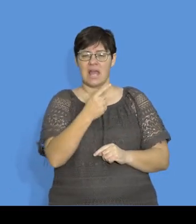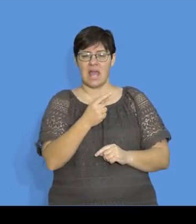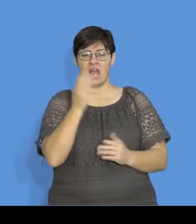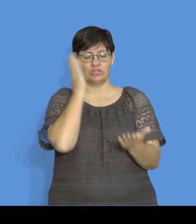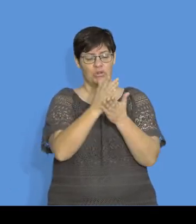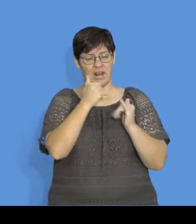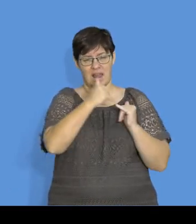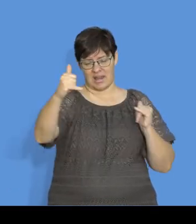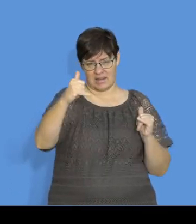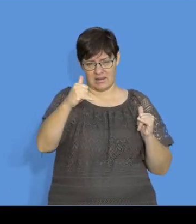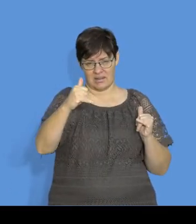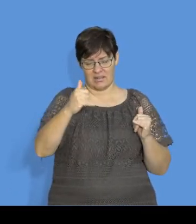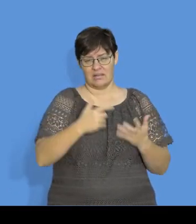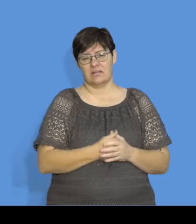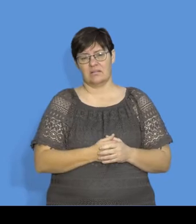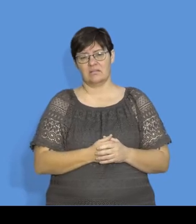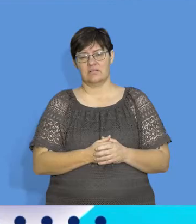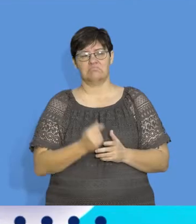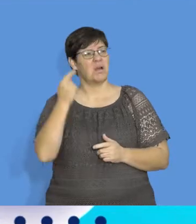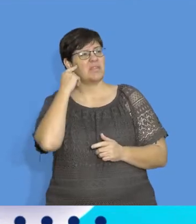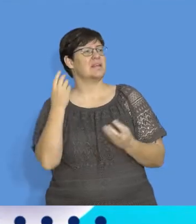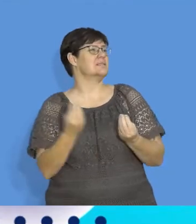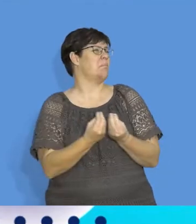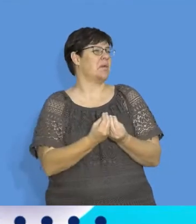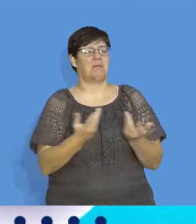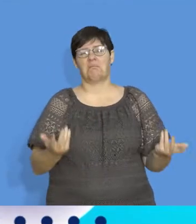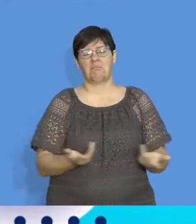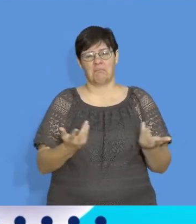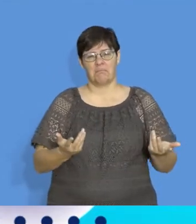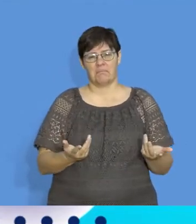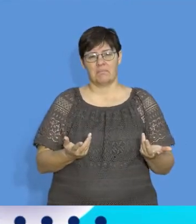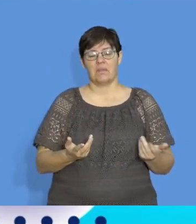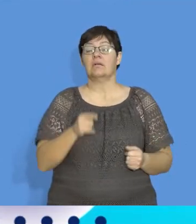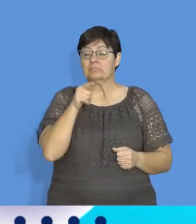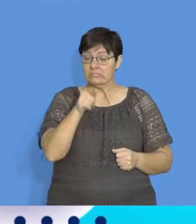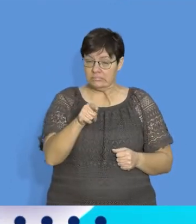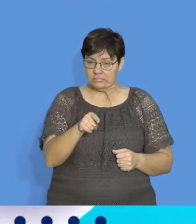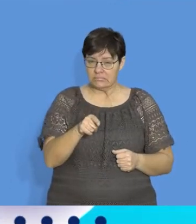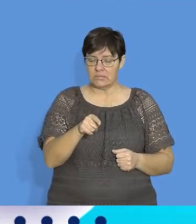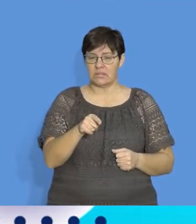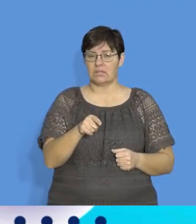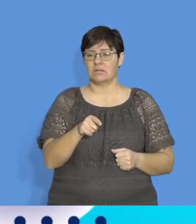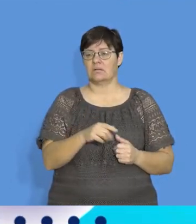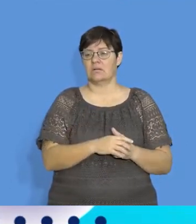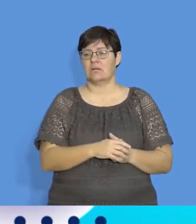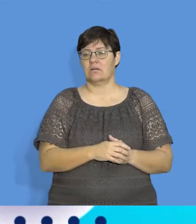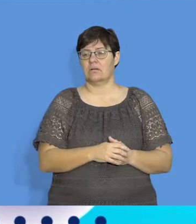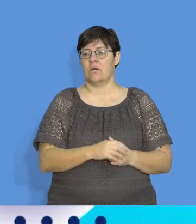straight line, you know, the equation of a straight line, you can think of something like that, which is y equals to mx plus c.